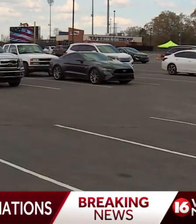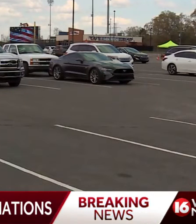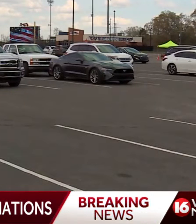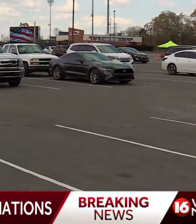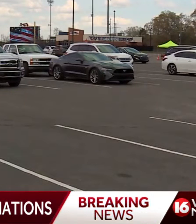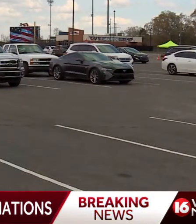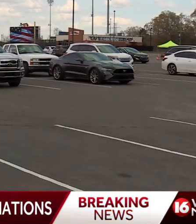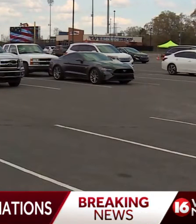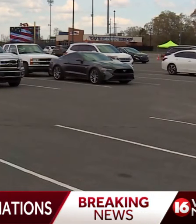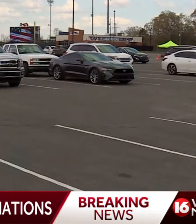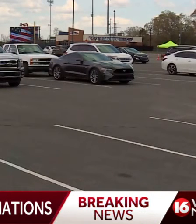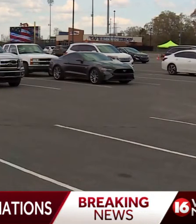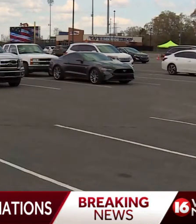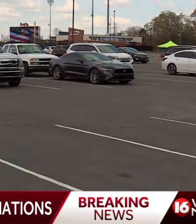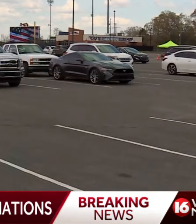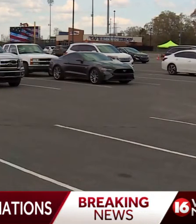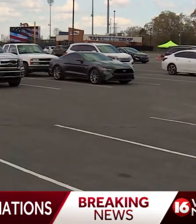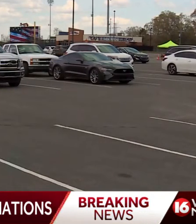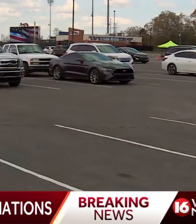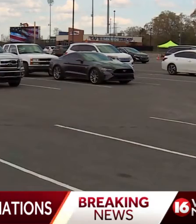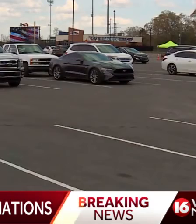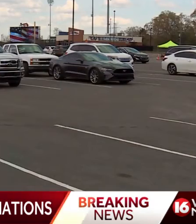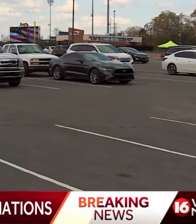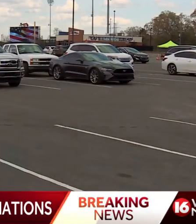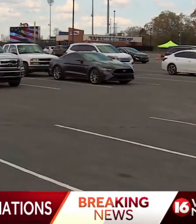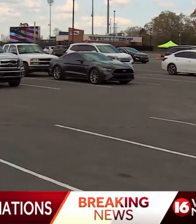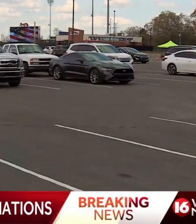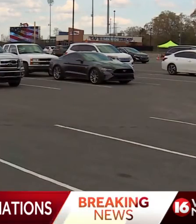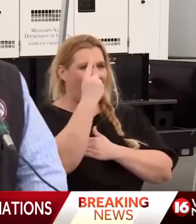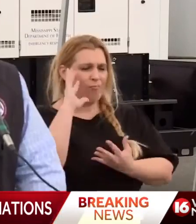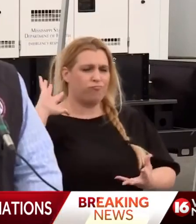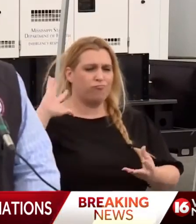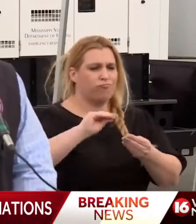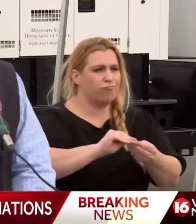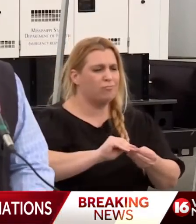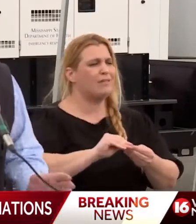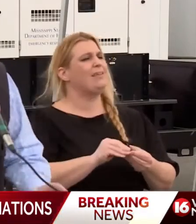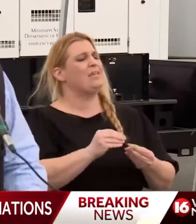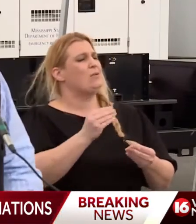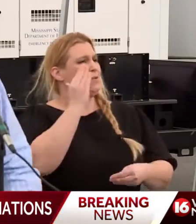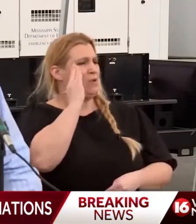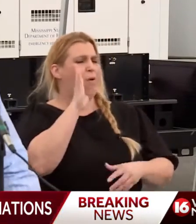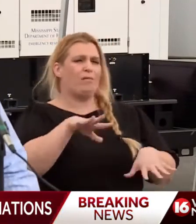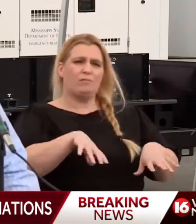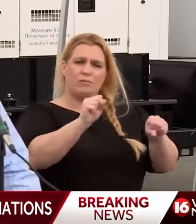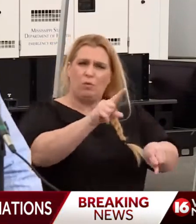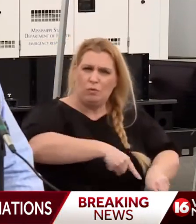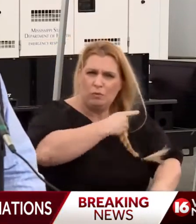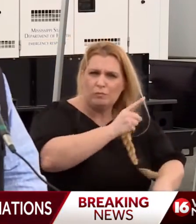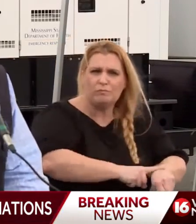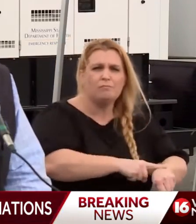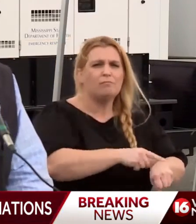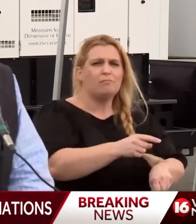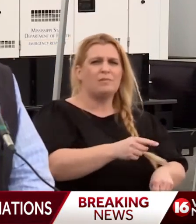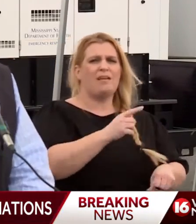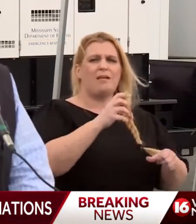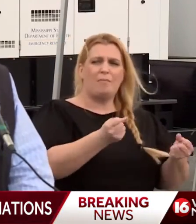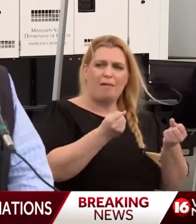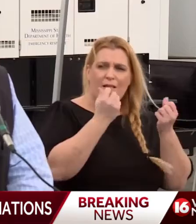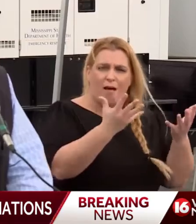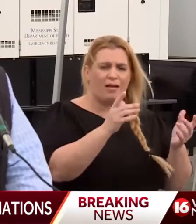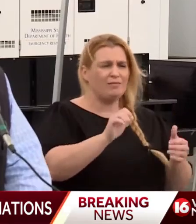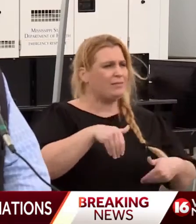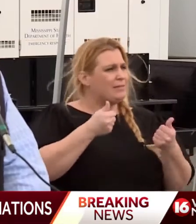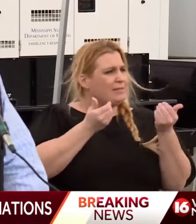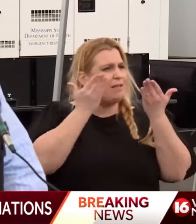those people are not likely to make it. The threat is still there. We know that it took a long time and a lot of sacrifice